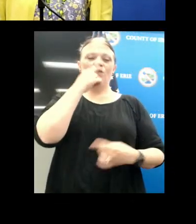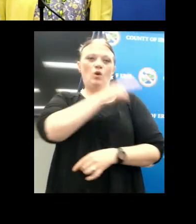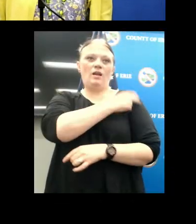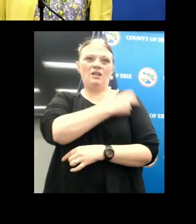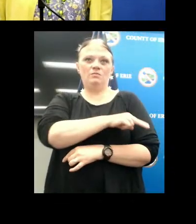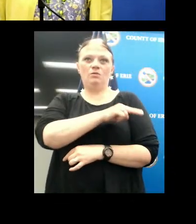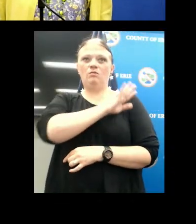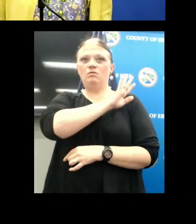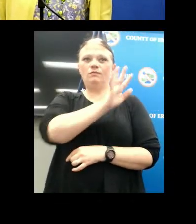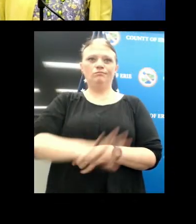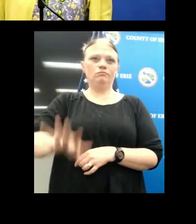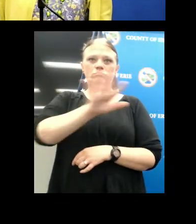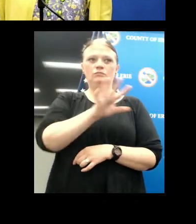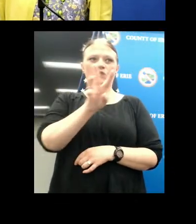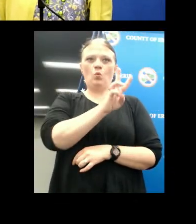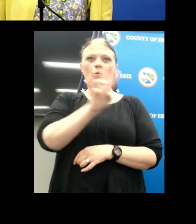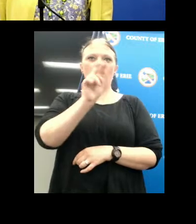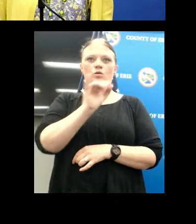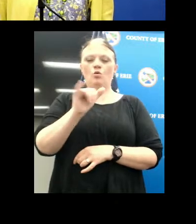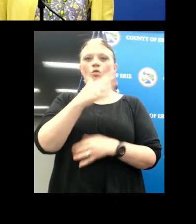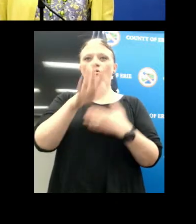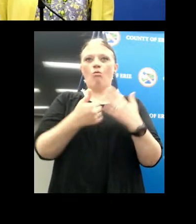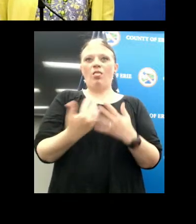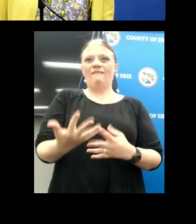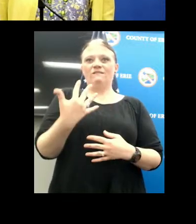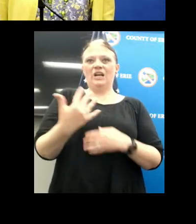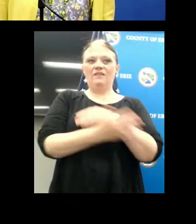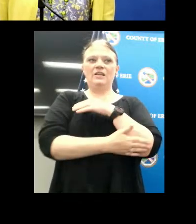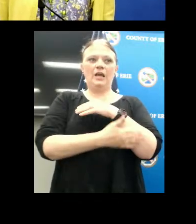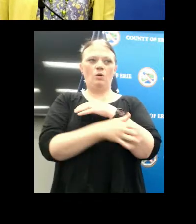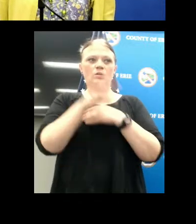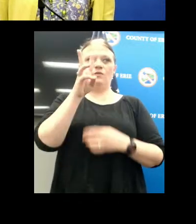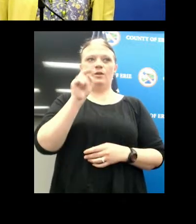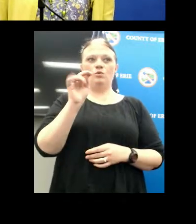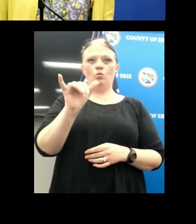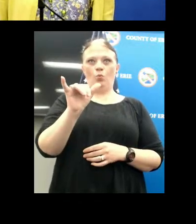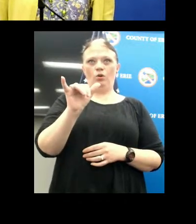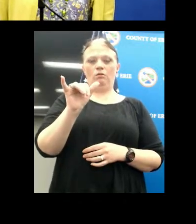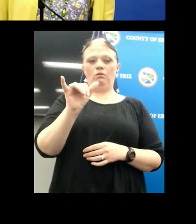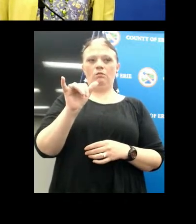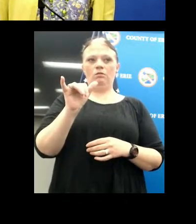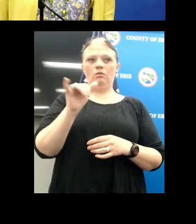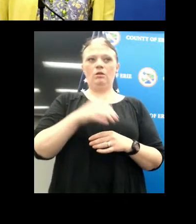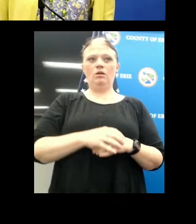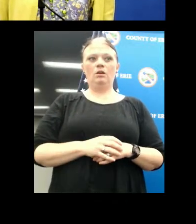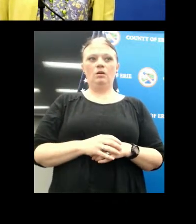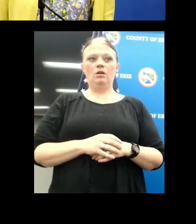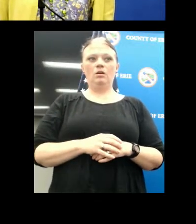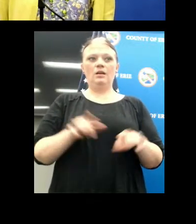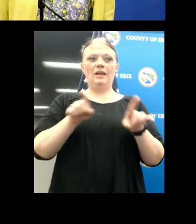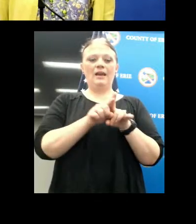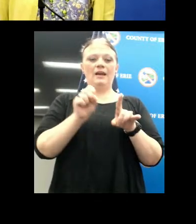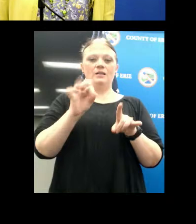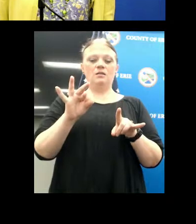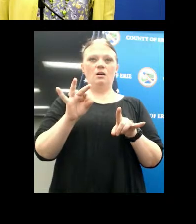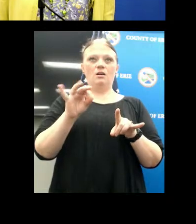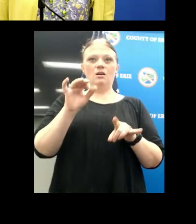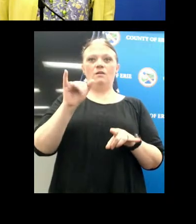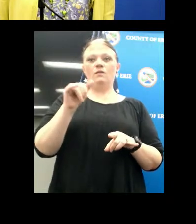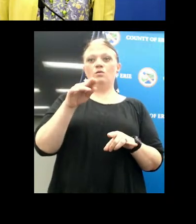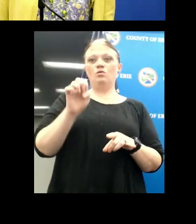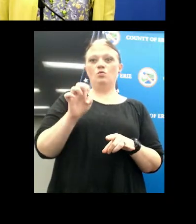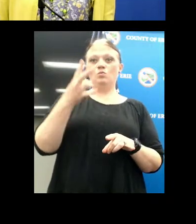for all of Western New York, so all the 5 counties in Western New York region from as of June